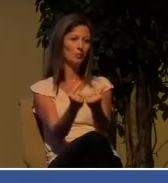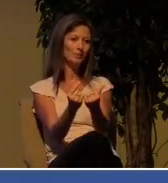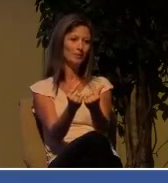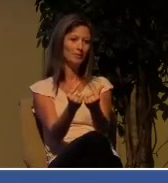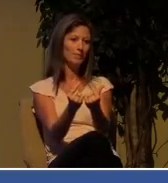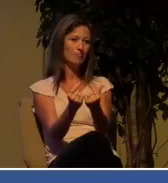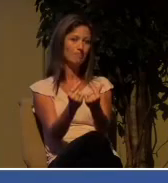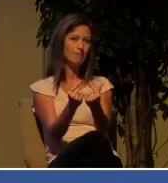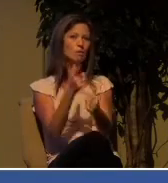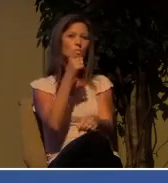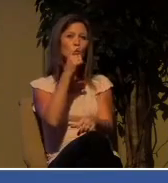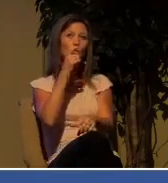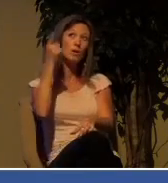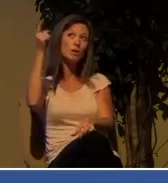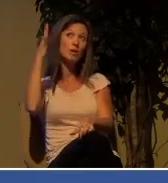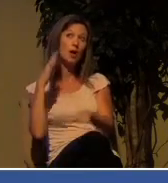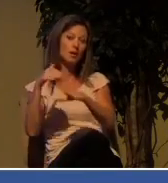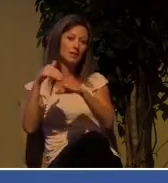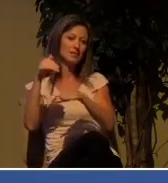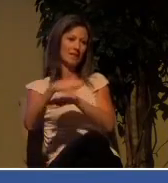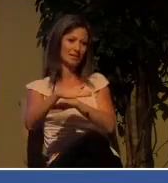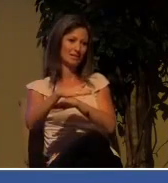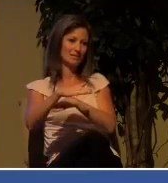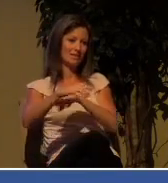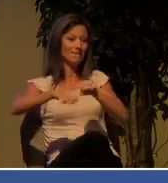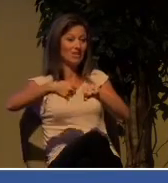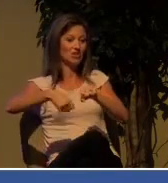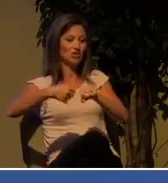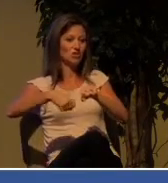call to go fishing for you.